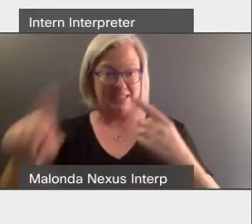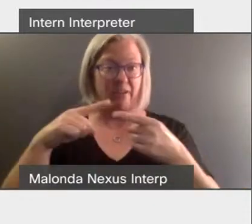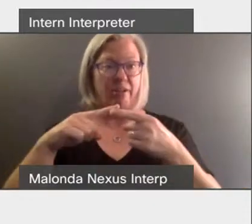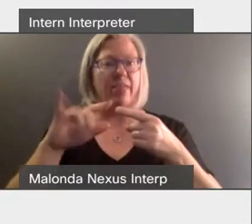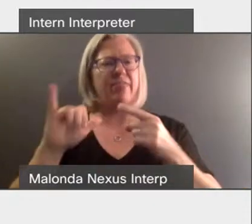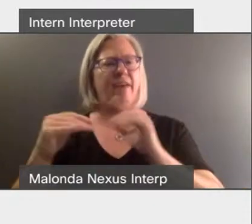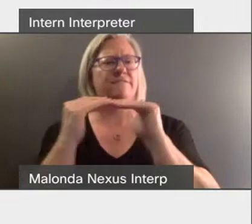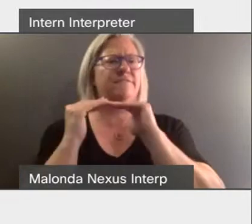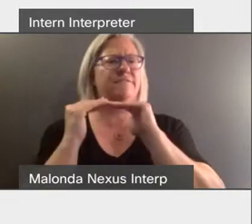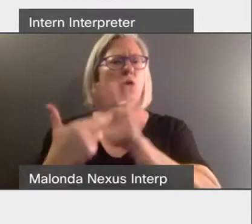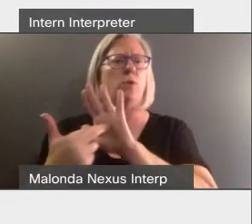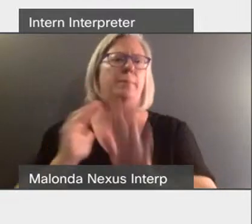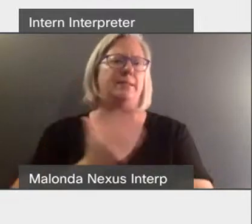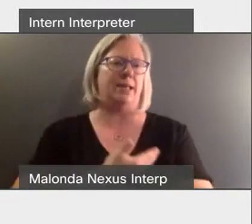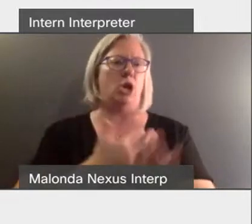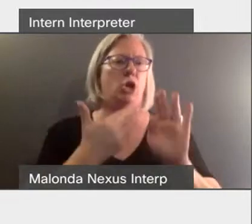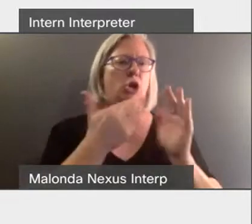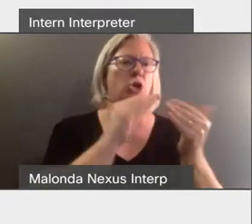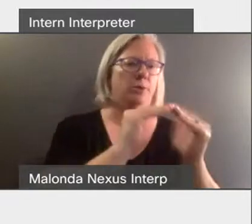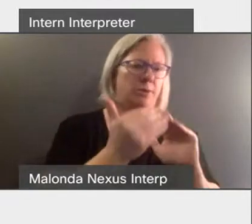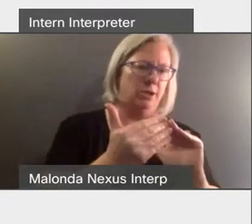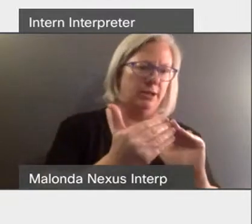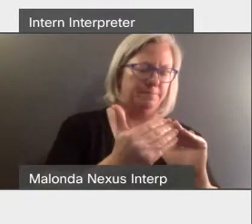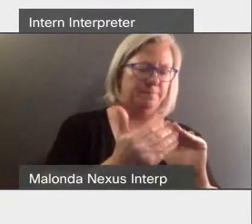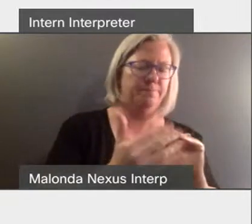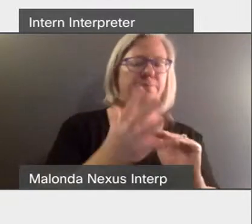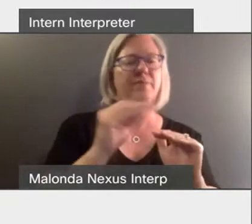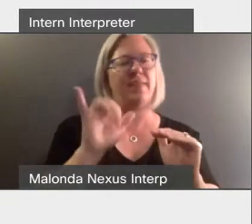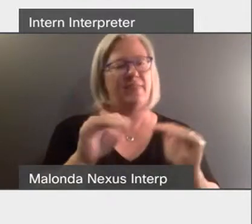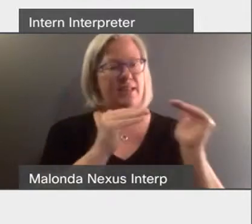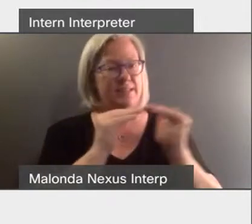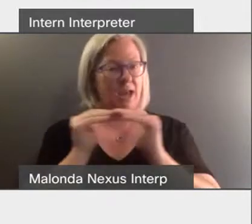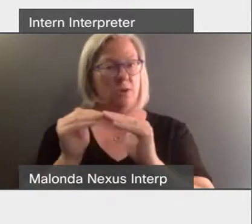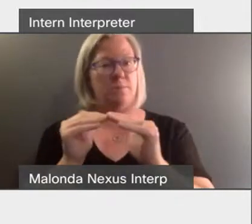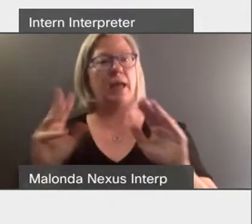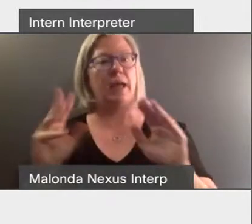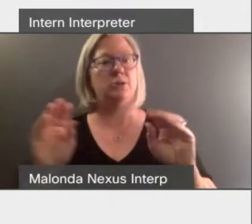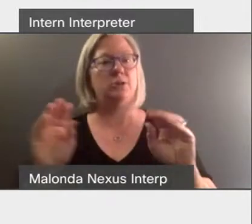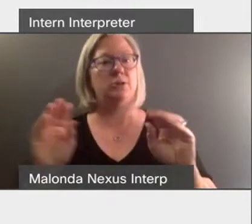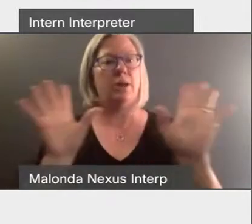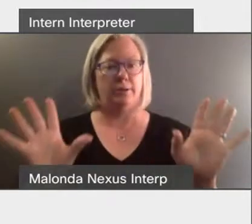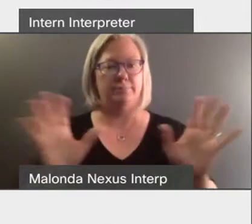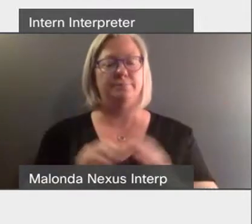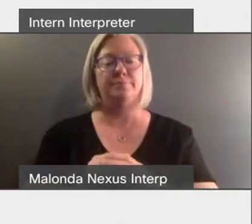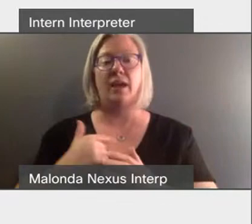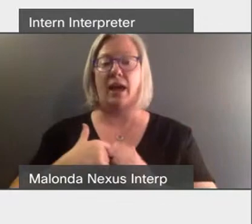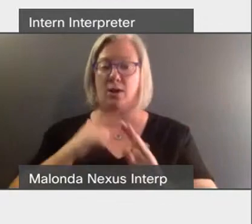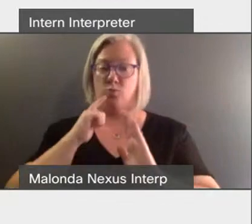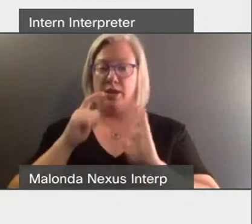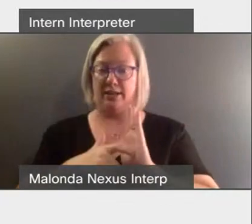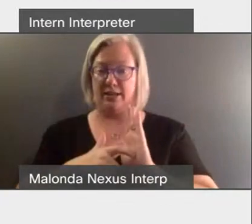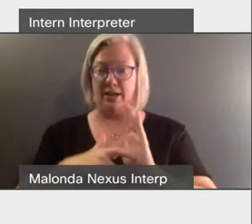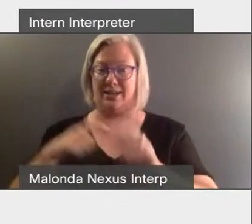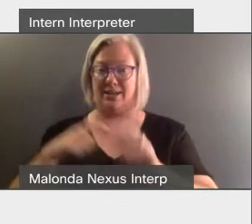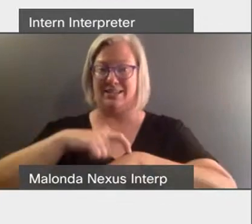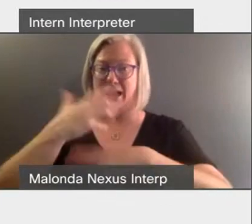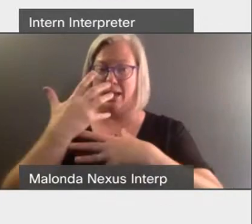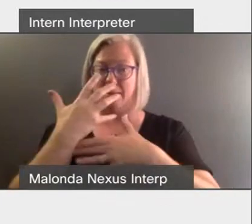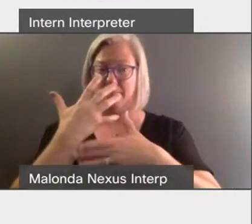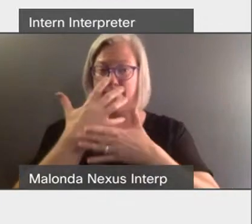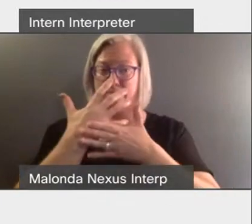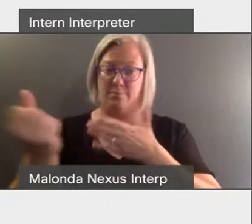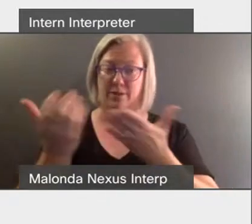communities and that the redistricting process itself is equitable and transparent. I recognize that the time is limited here